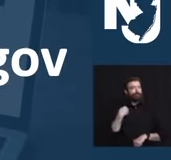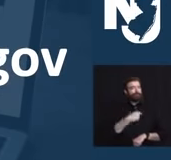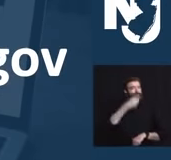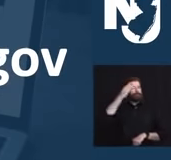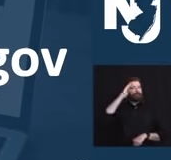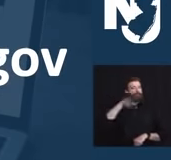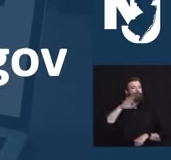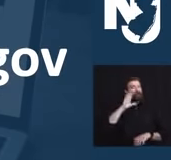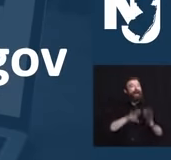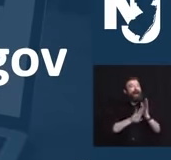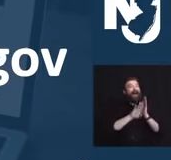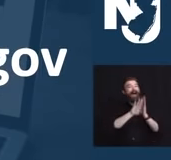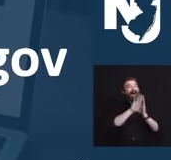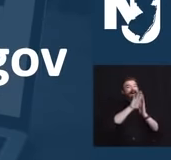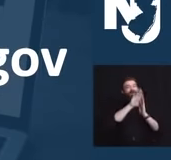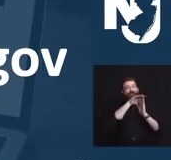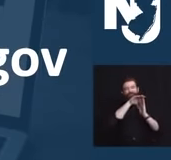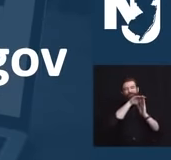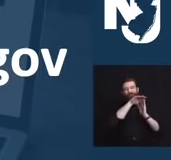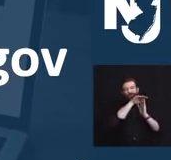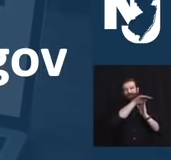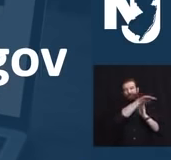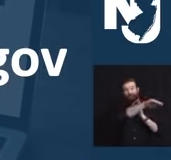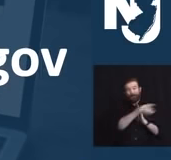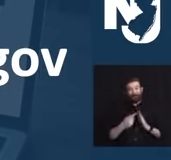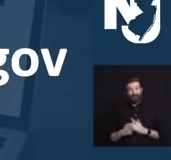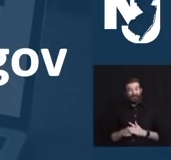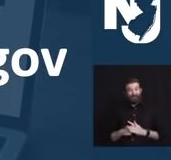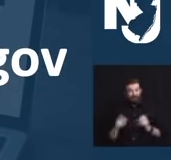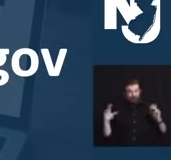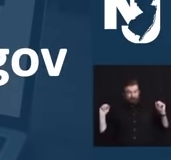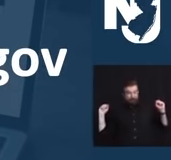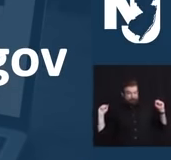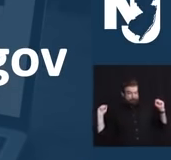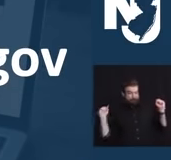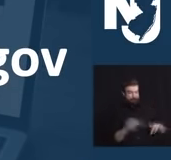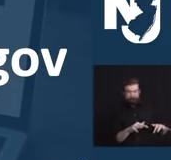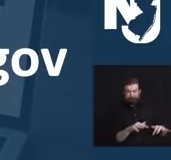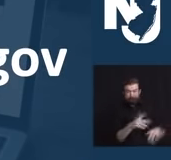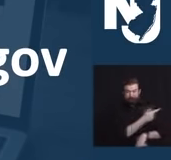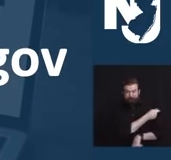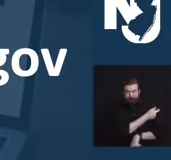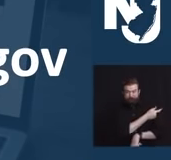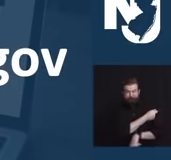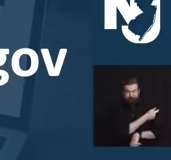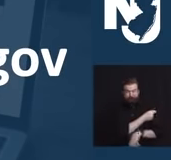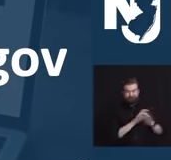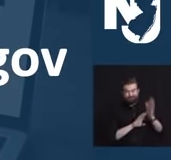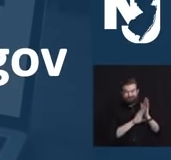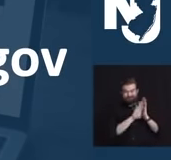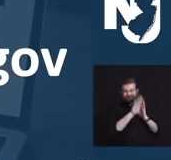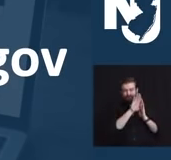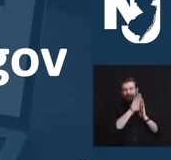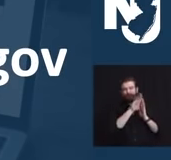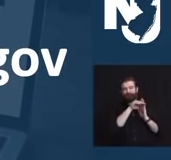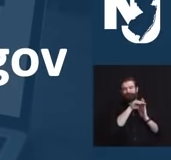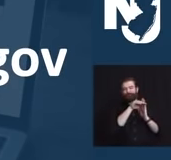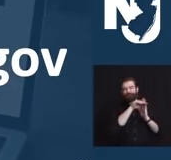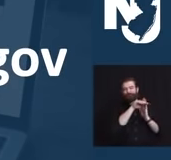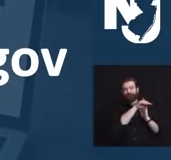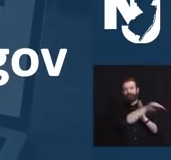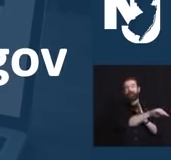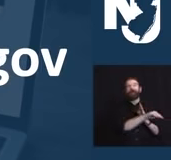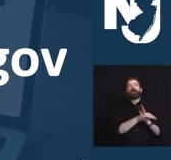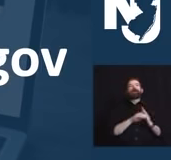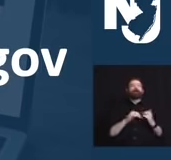initial rush. So we have used our time wisely and spent the past several months preparing for just this moment and creating